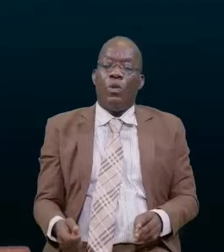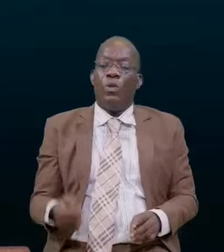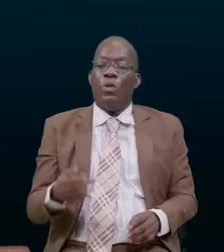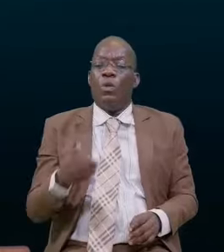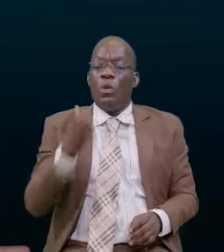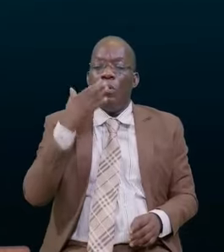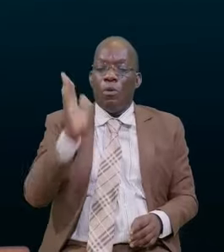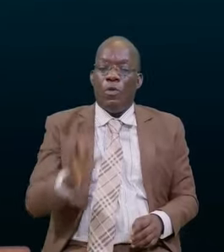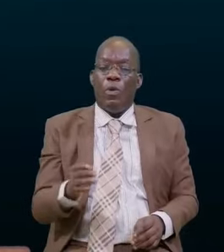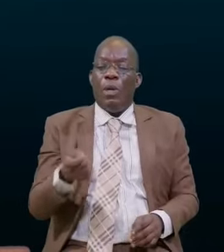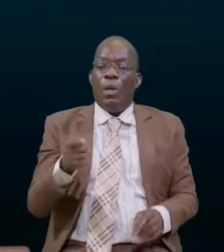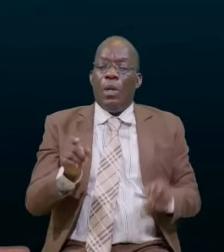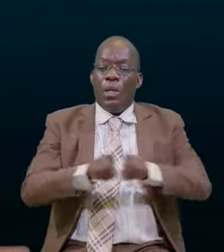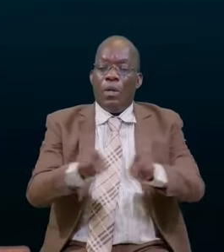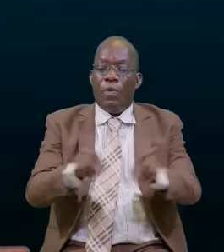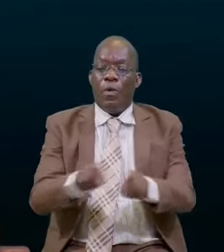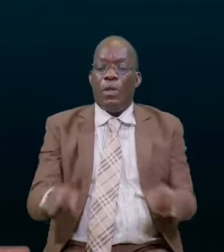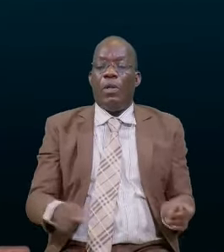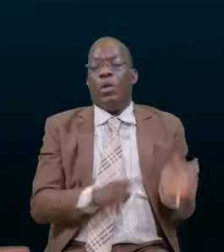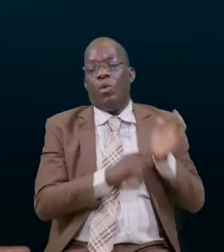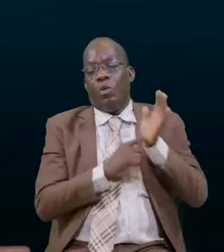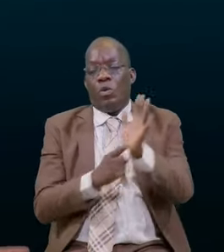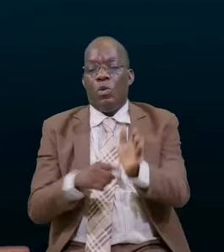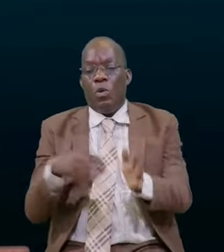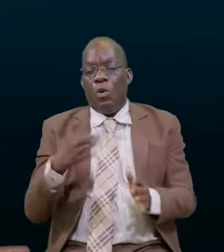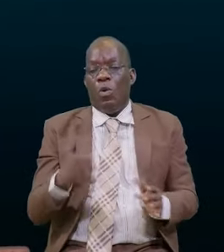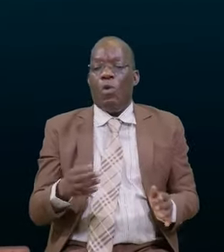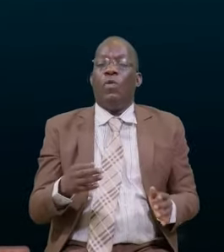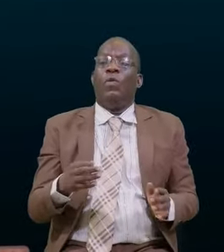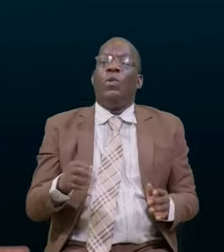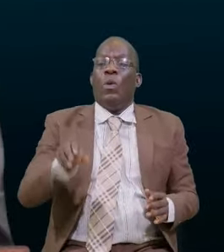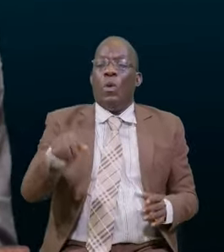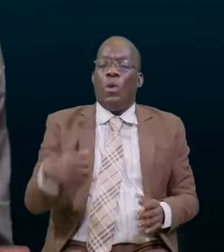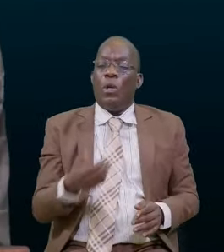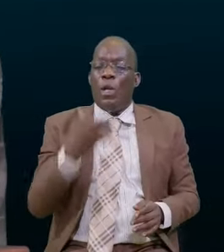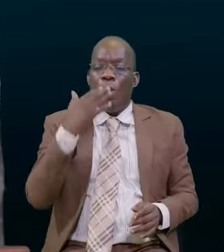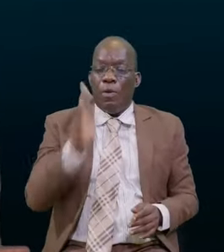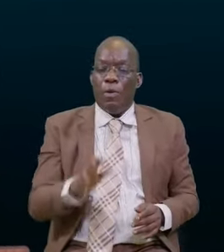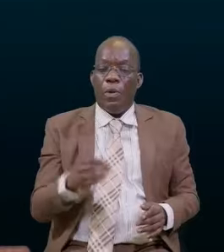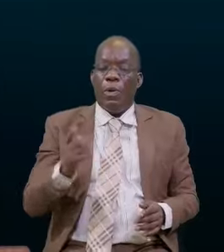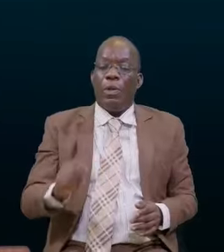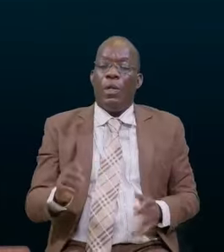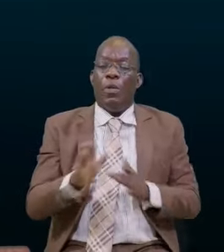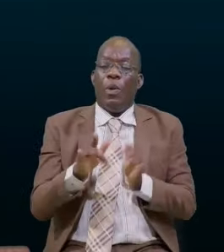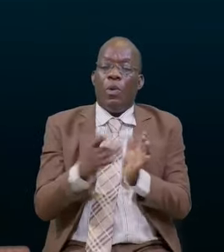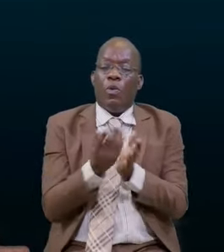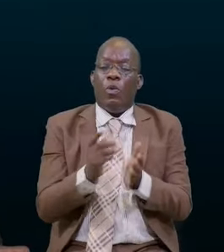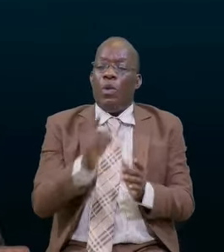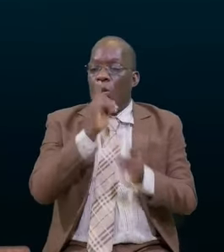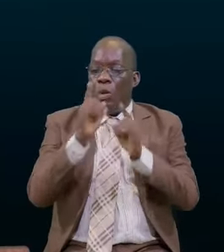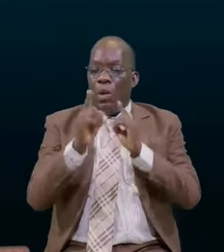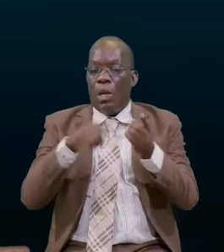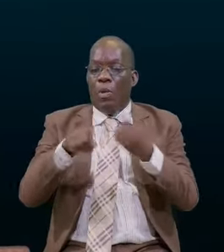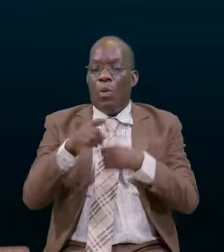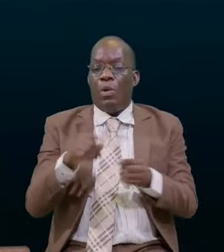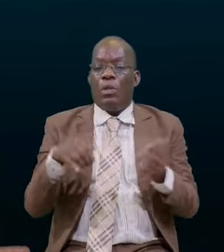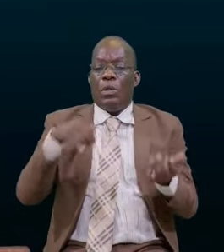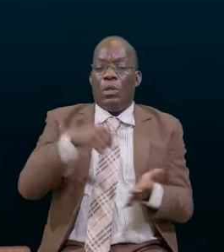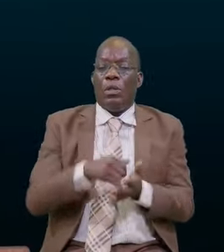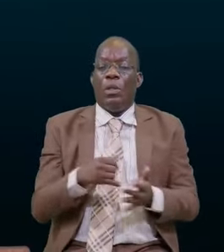manifestations of other little evils the Bible talks a lot about little things many of them with great